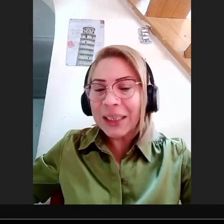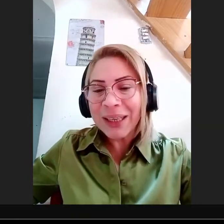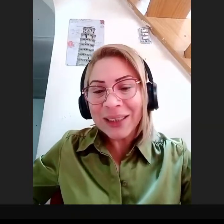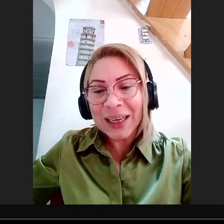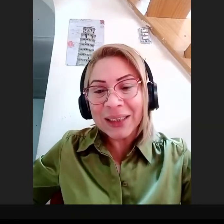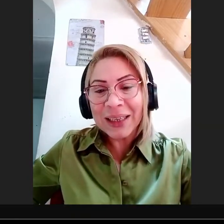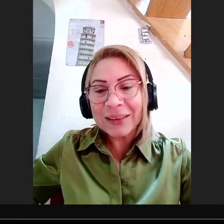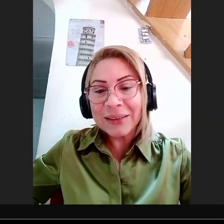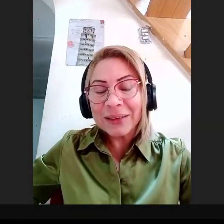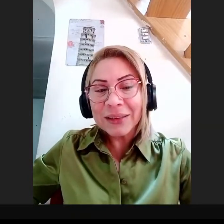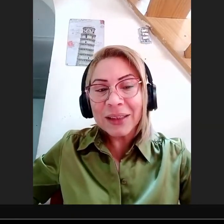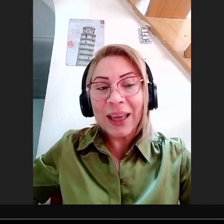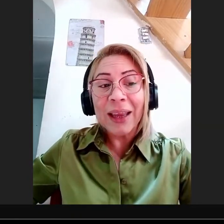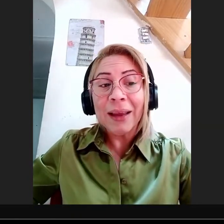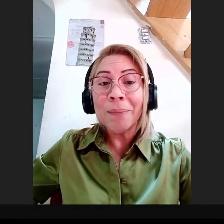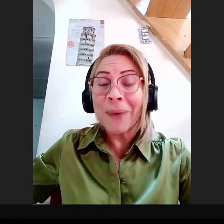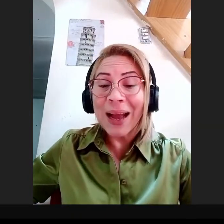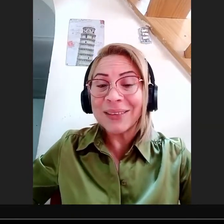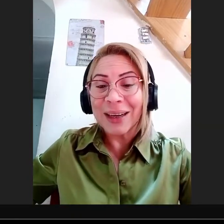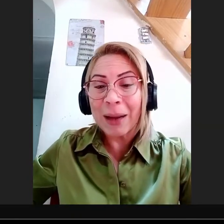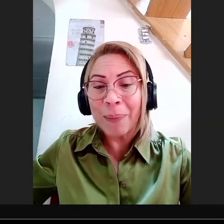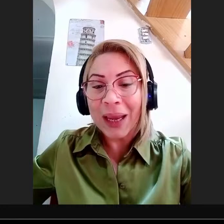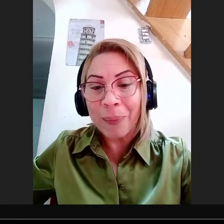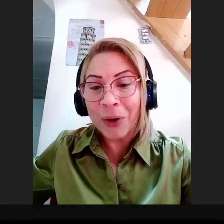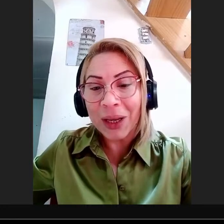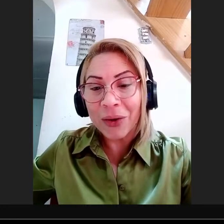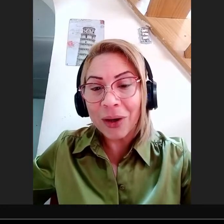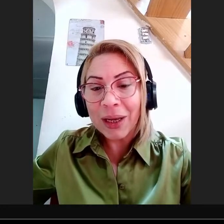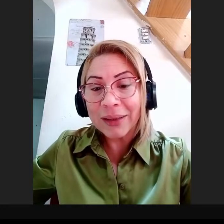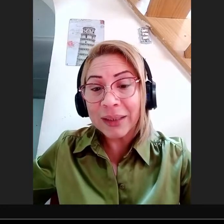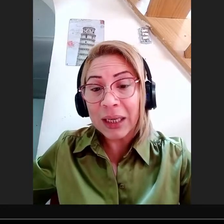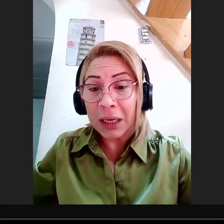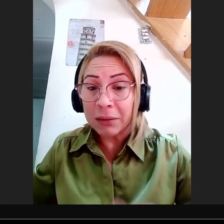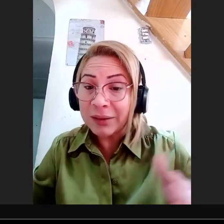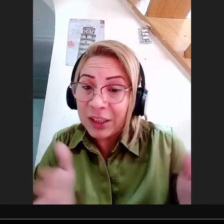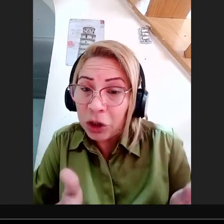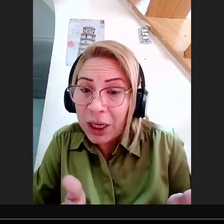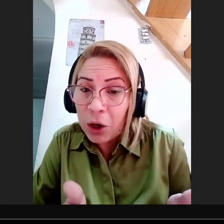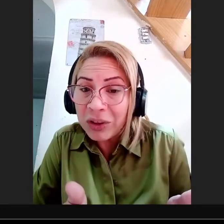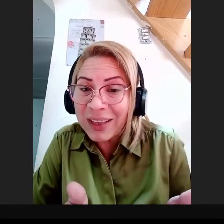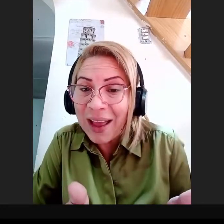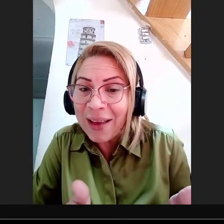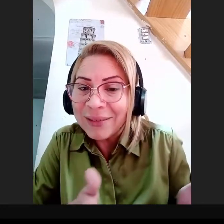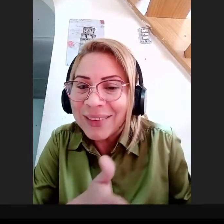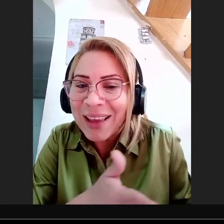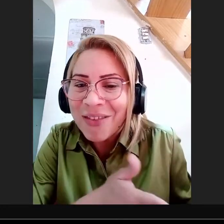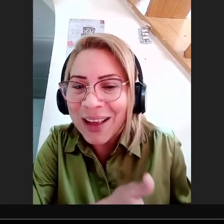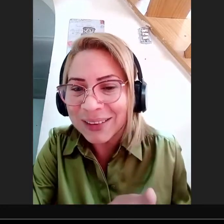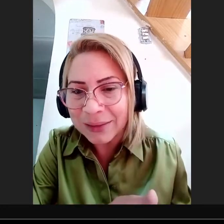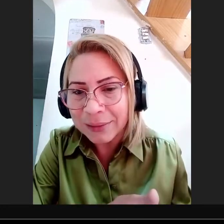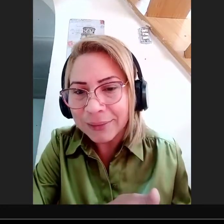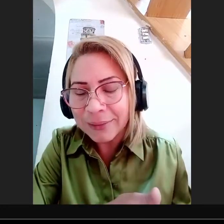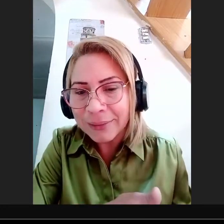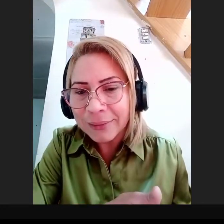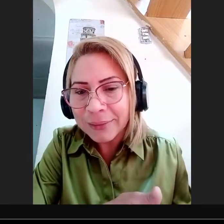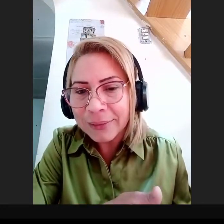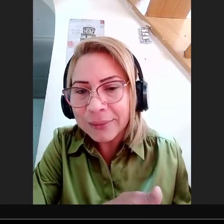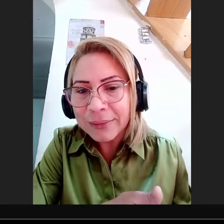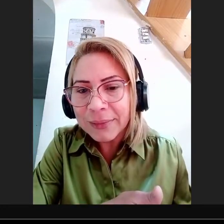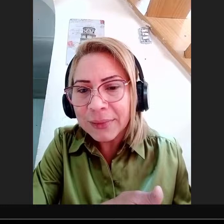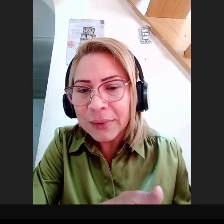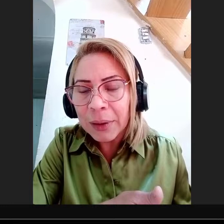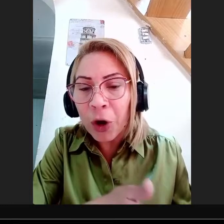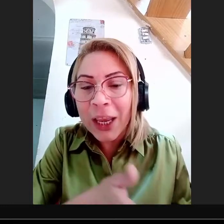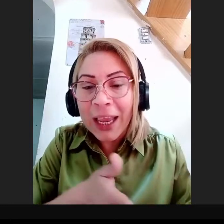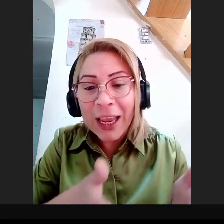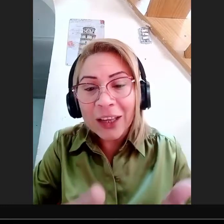conditions. Why? Because there is a lot of human trafficking victims that are going to